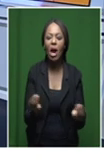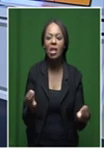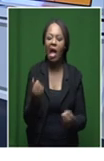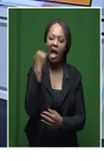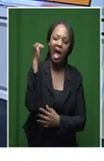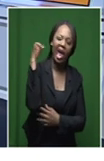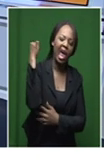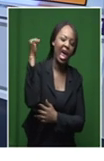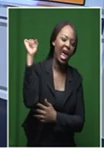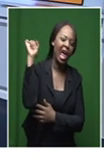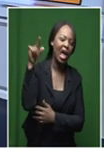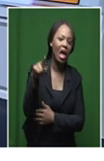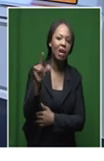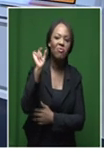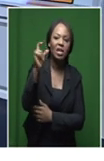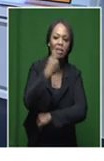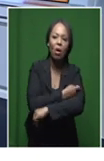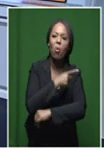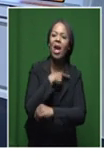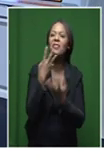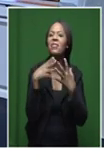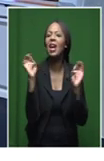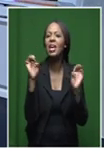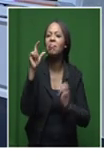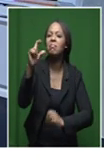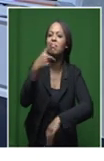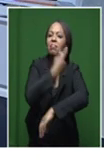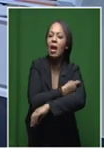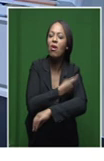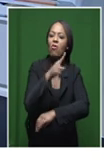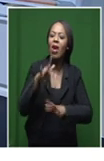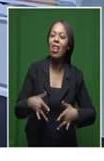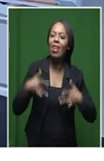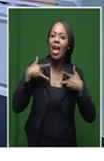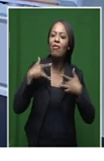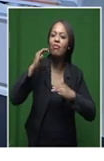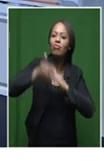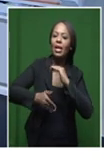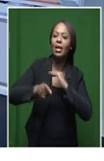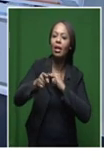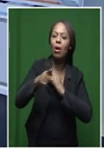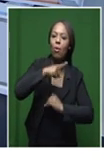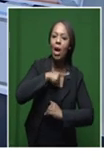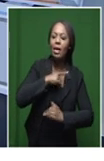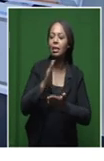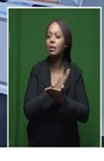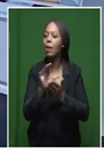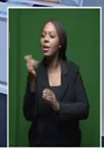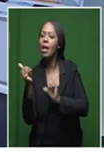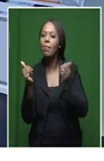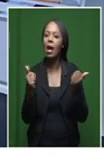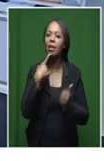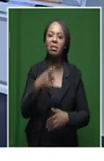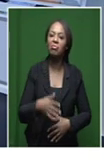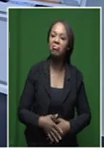a mahala gift for their lives, because I know some of my neighbors, they said they are